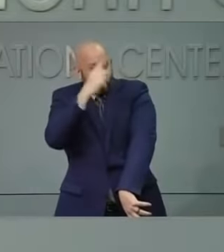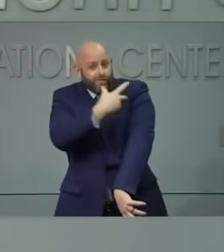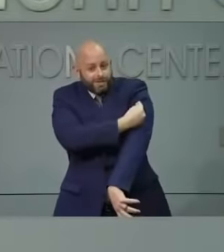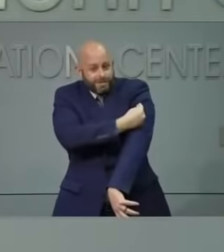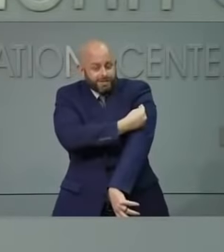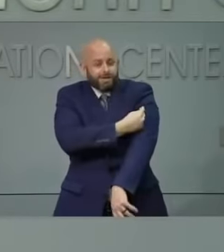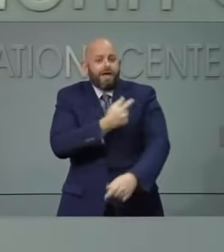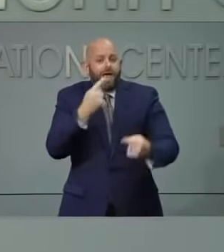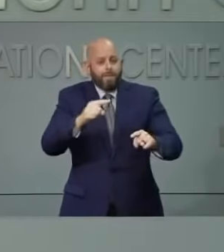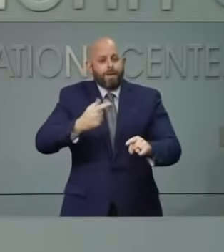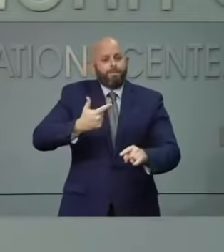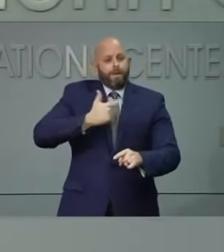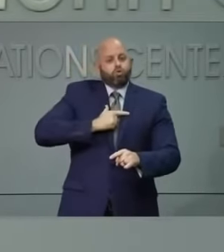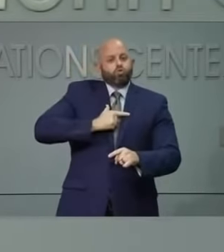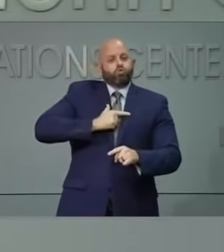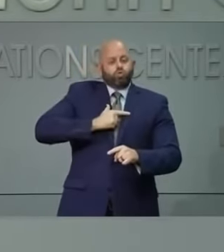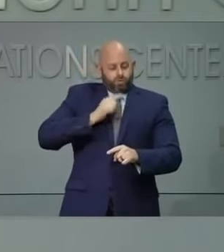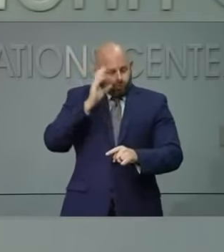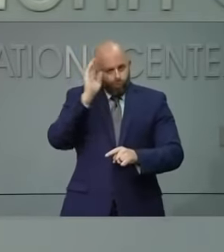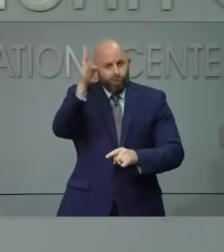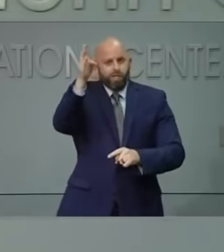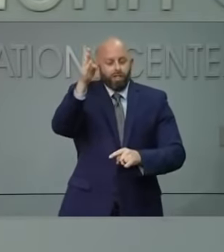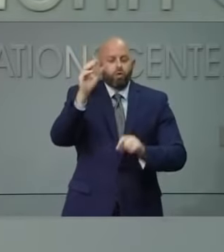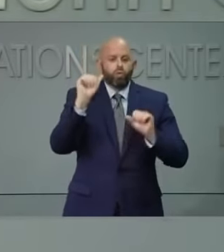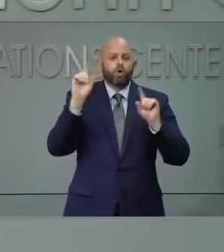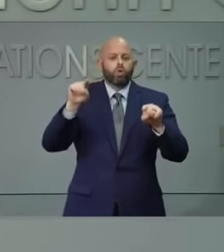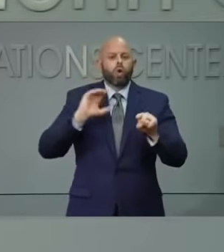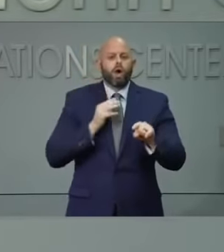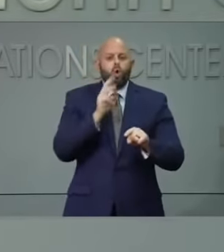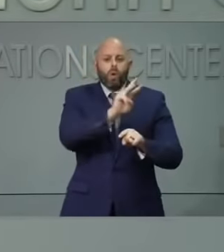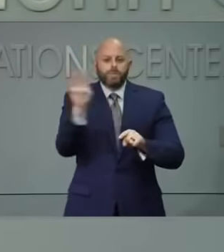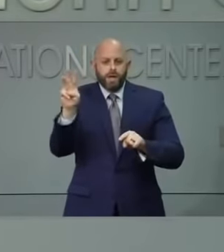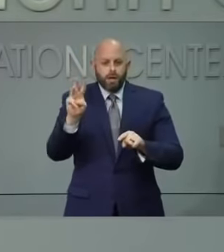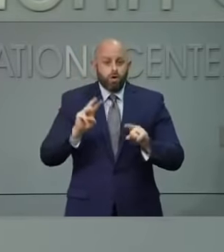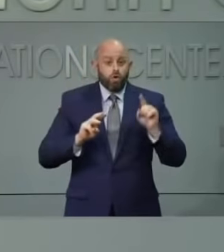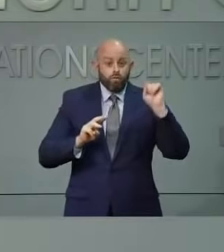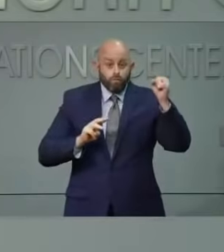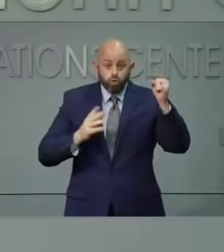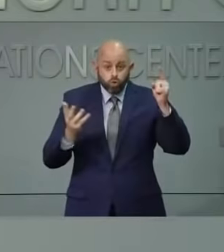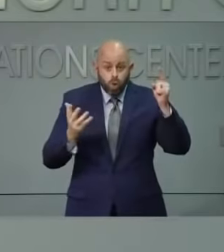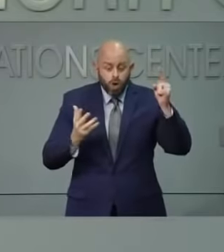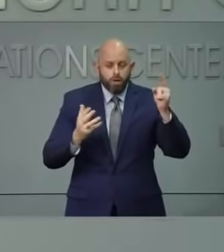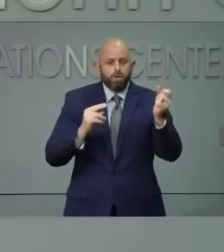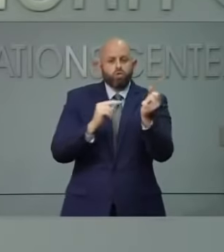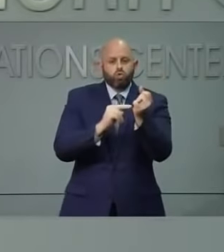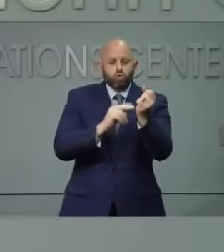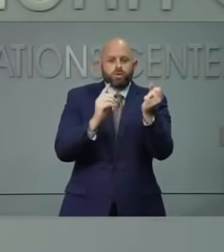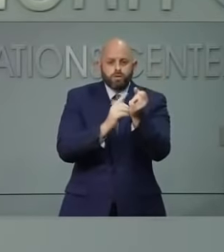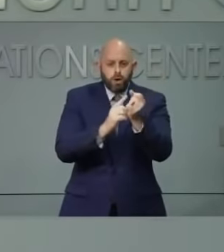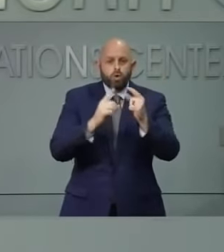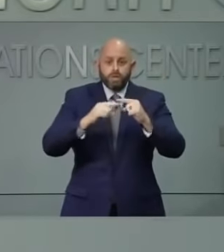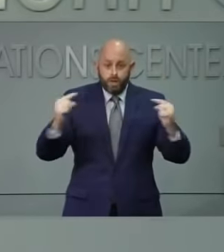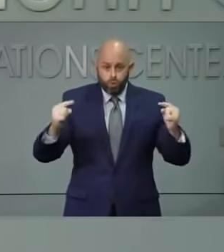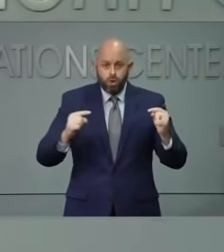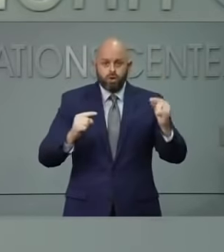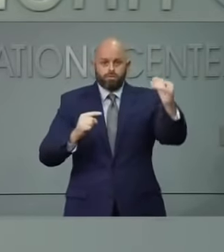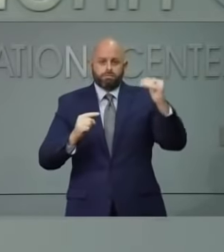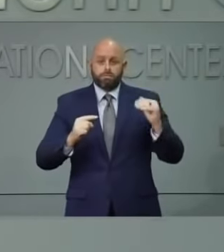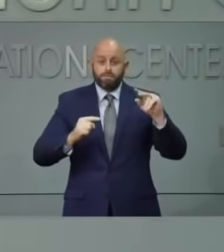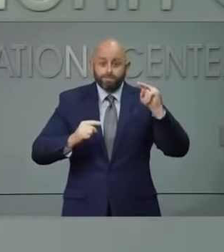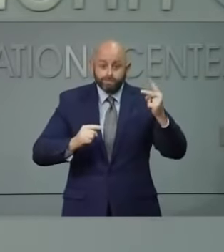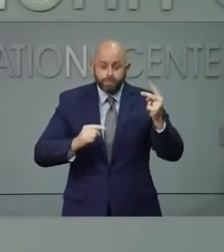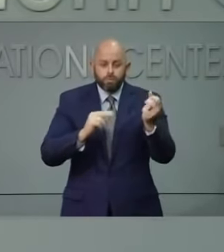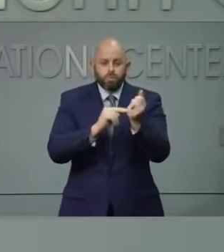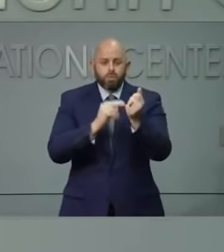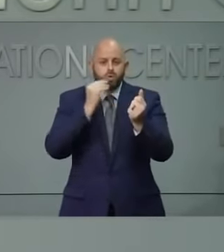website and see the plan. We're doing frontline healthcare workers first, and then long-term care facilities, and then people